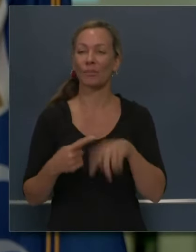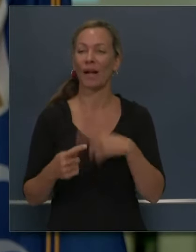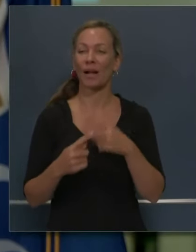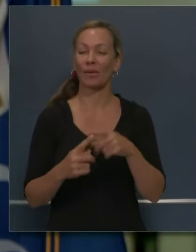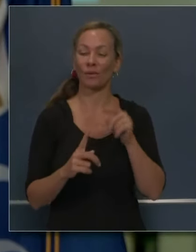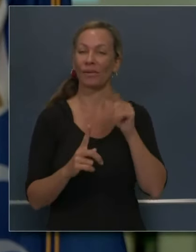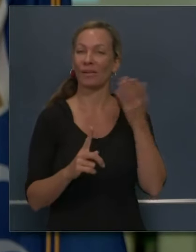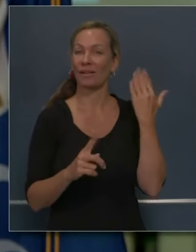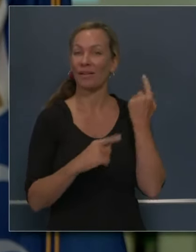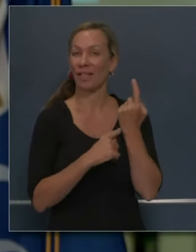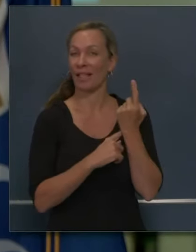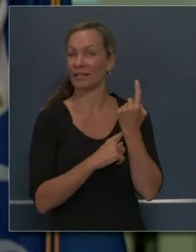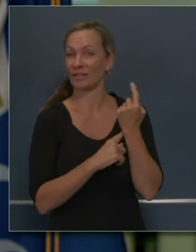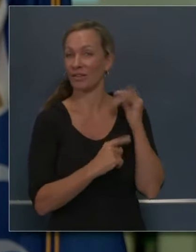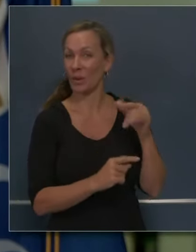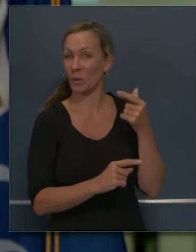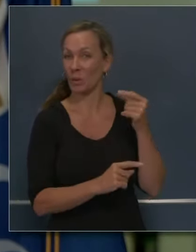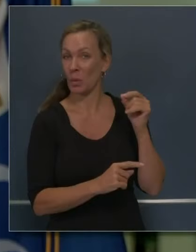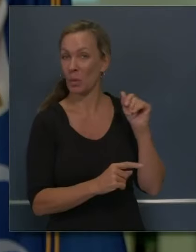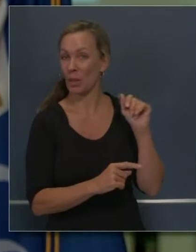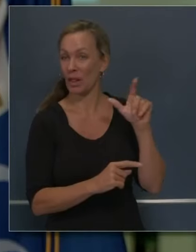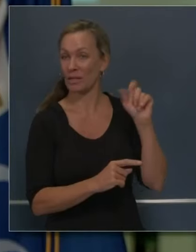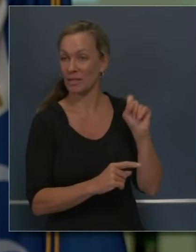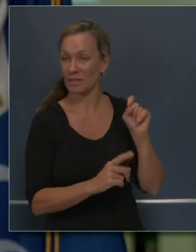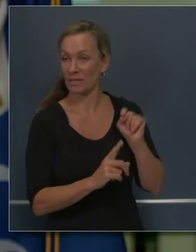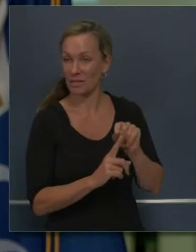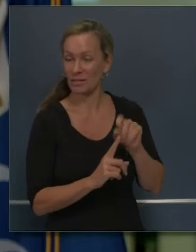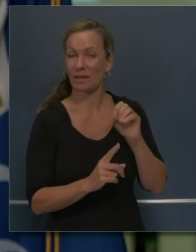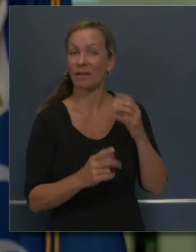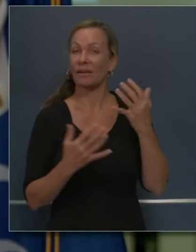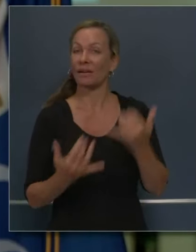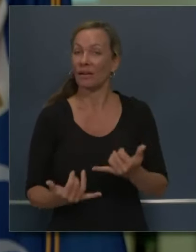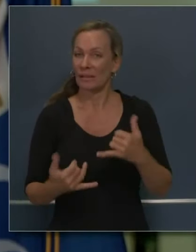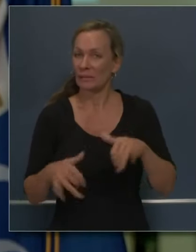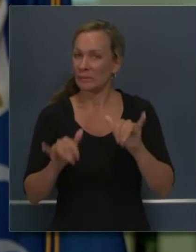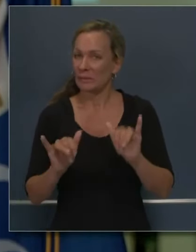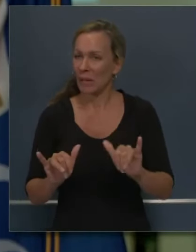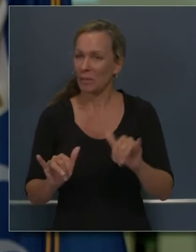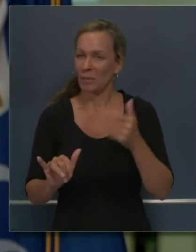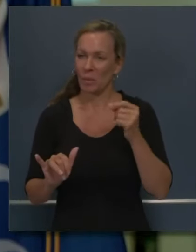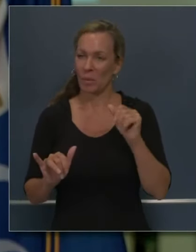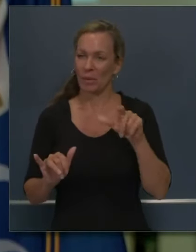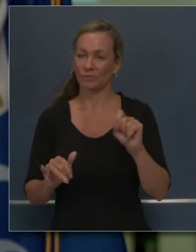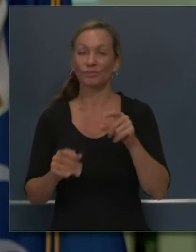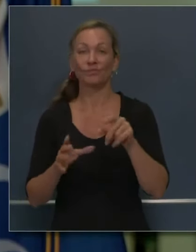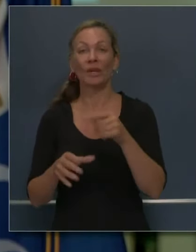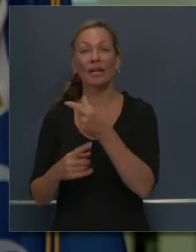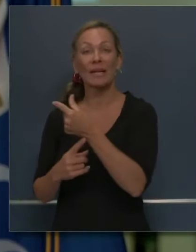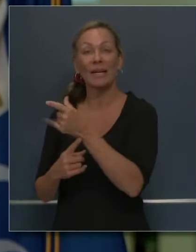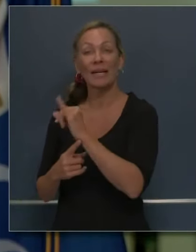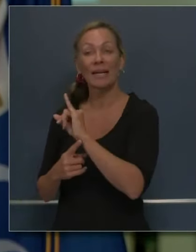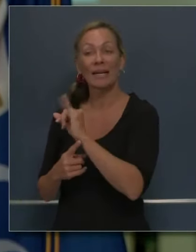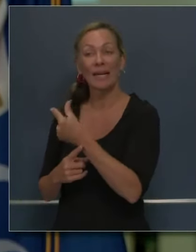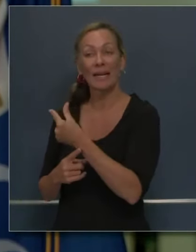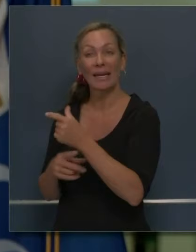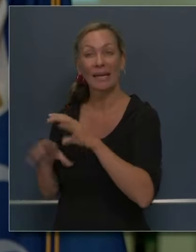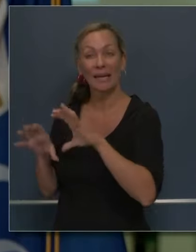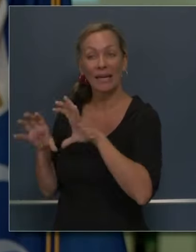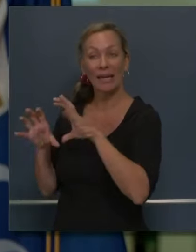to advancing, a cause I'm committed to advance, not only for gig companies, but for others throughout the state of California, but mindful